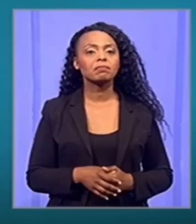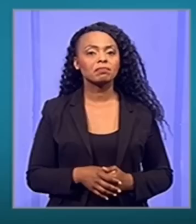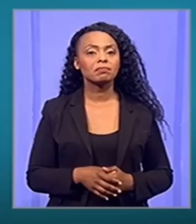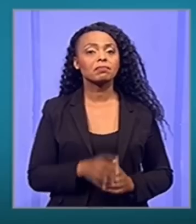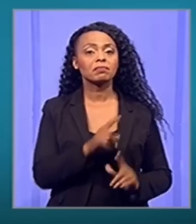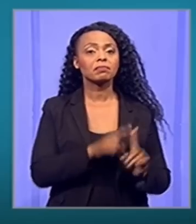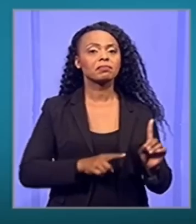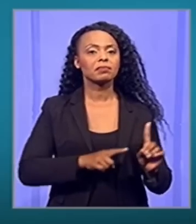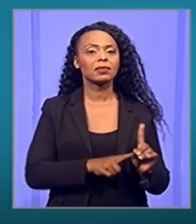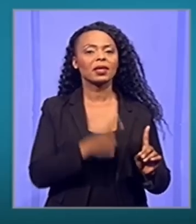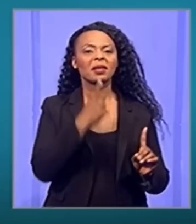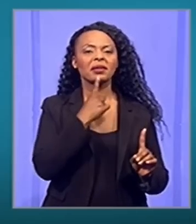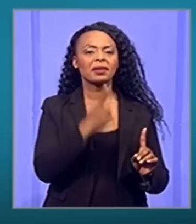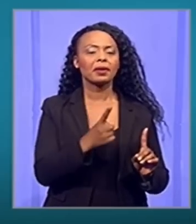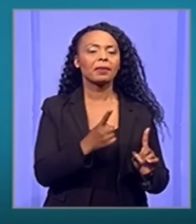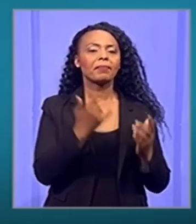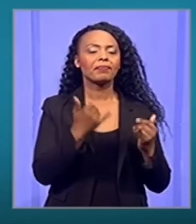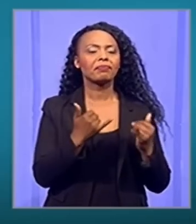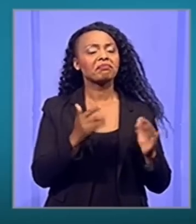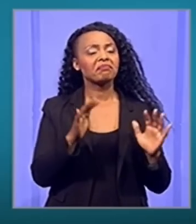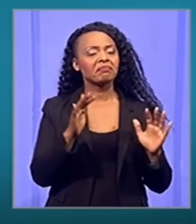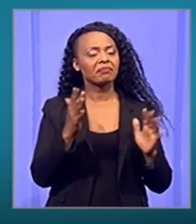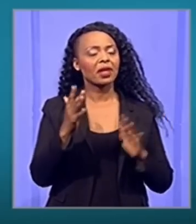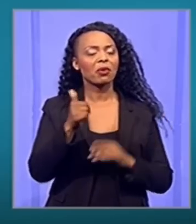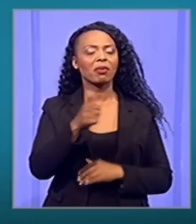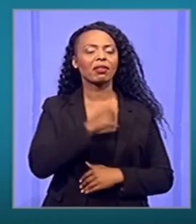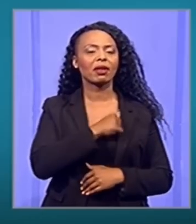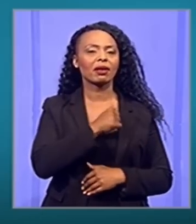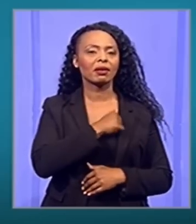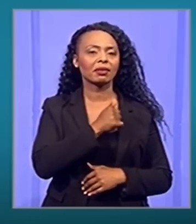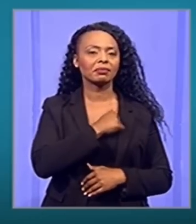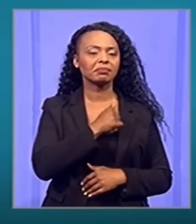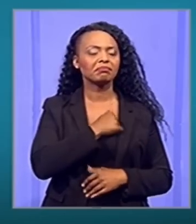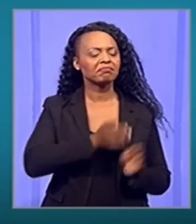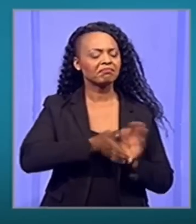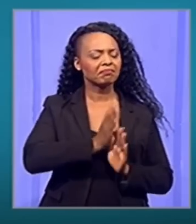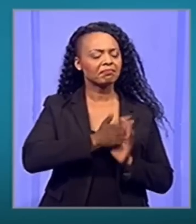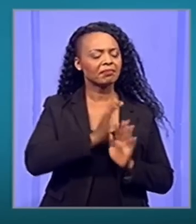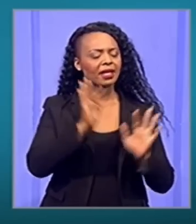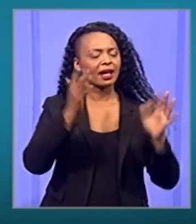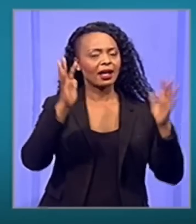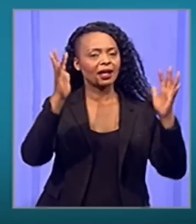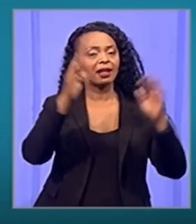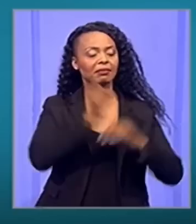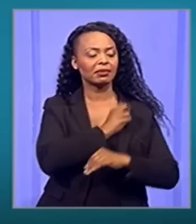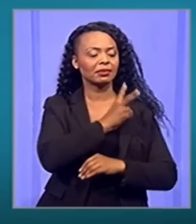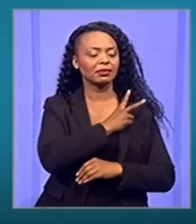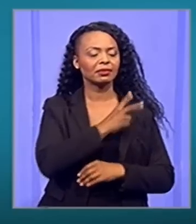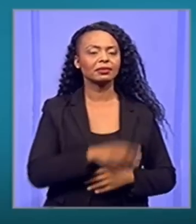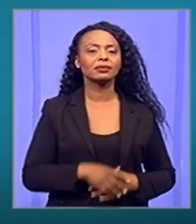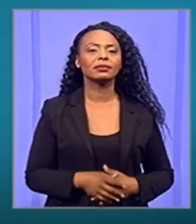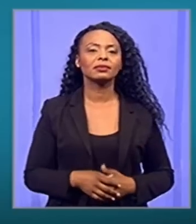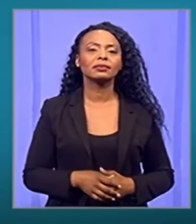Matshwenyego Jo Mabote a re matlhogonolo ke re pele ya pele halala Bokke.